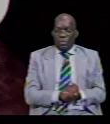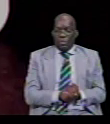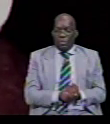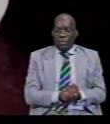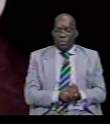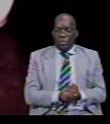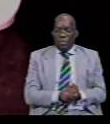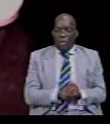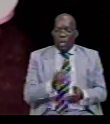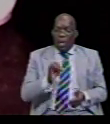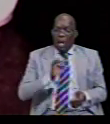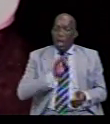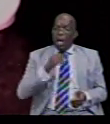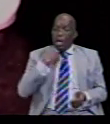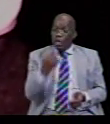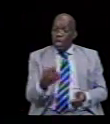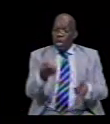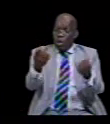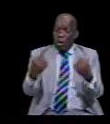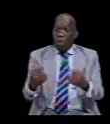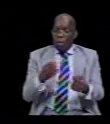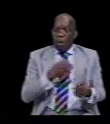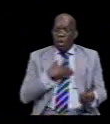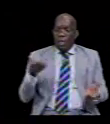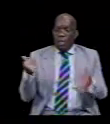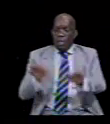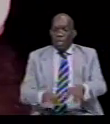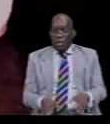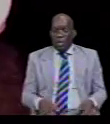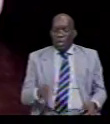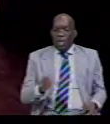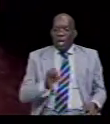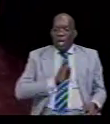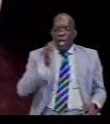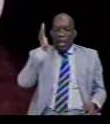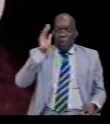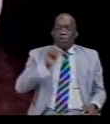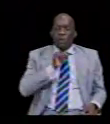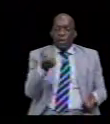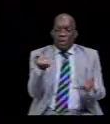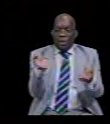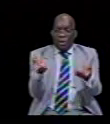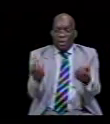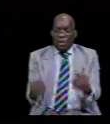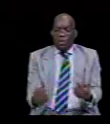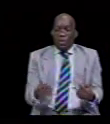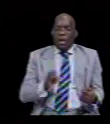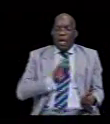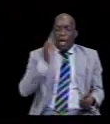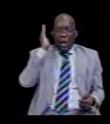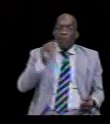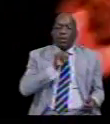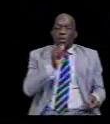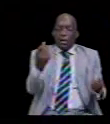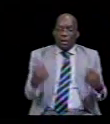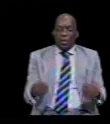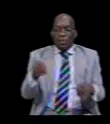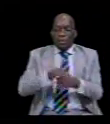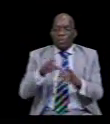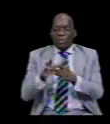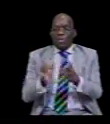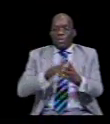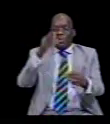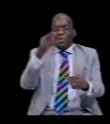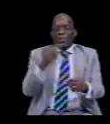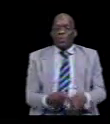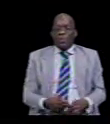Come. I say, come and die. I will not come. I will not come in Jesus' name. I will not die in the name of...